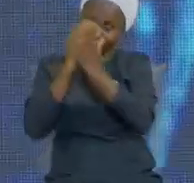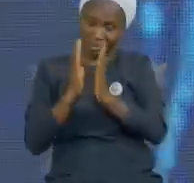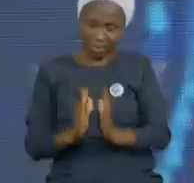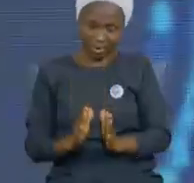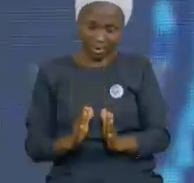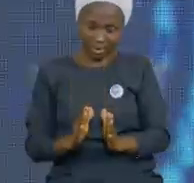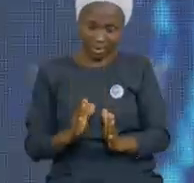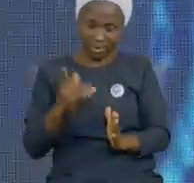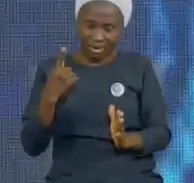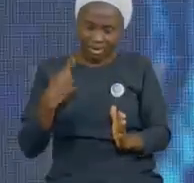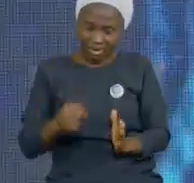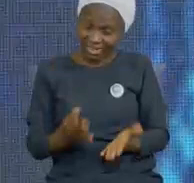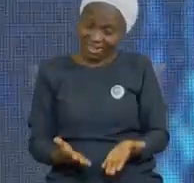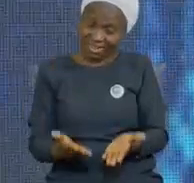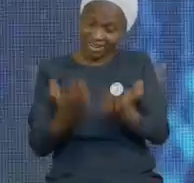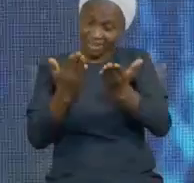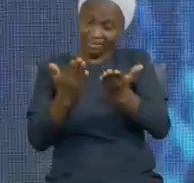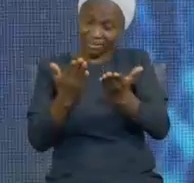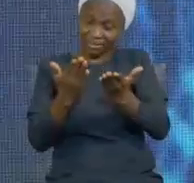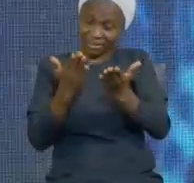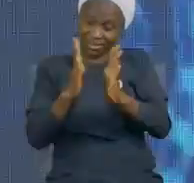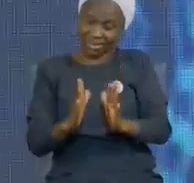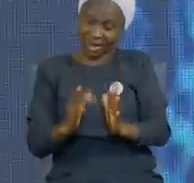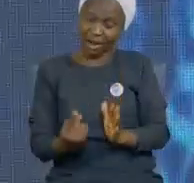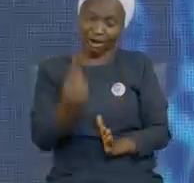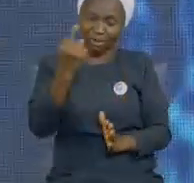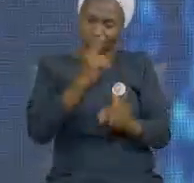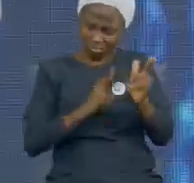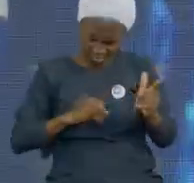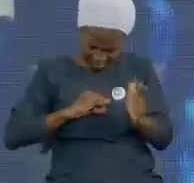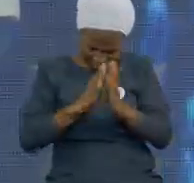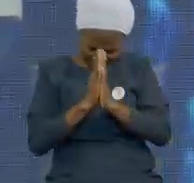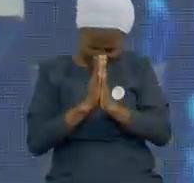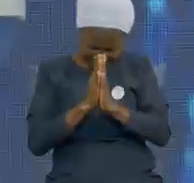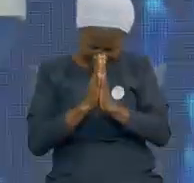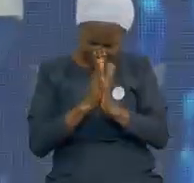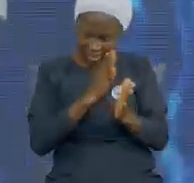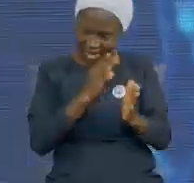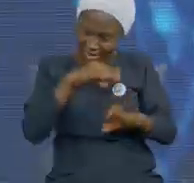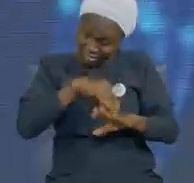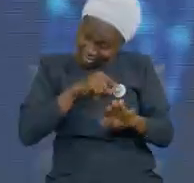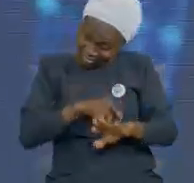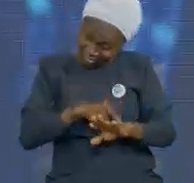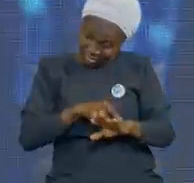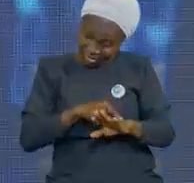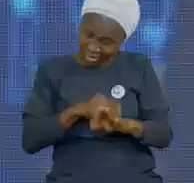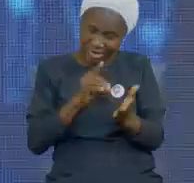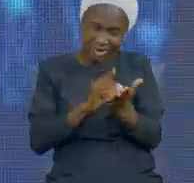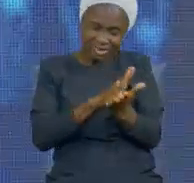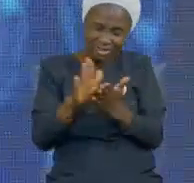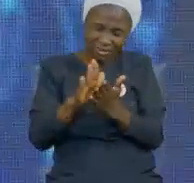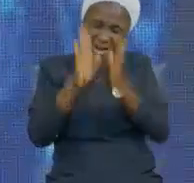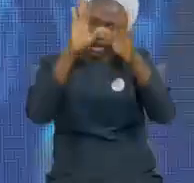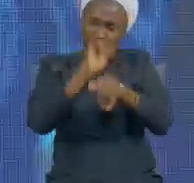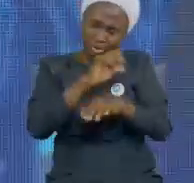The lifter up. Lord, I pray. At this time, divine miracle touch will